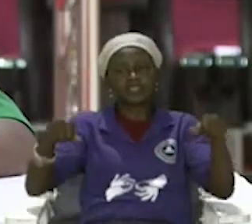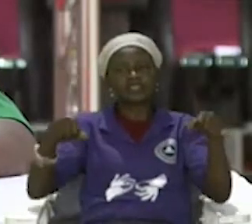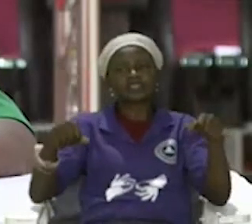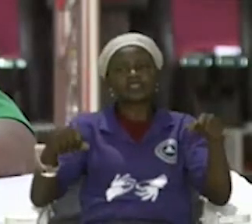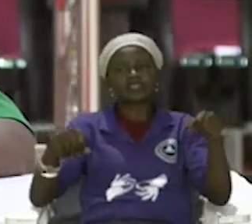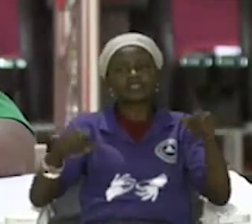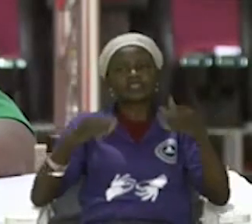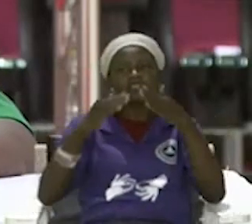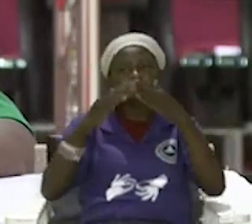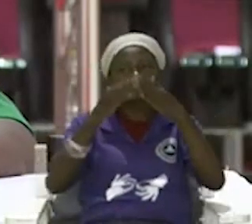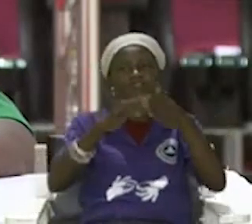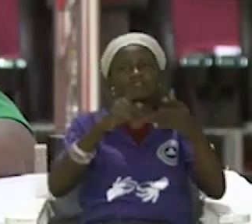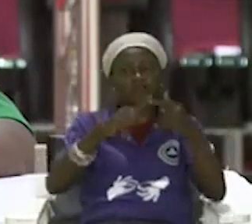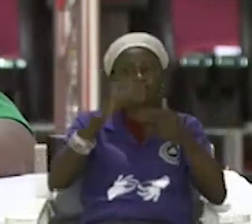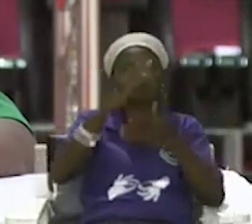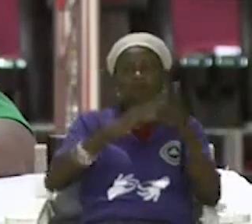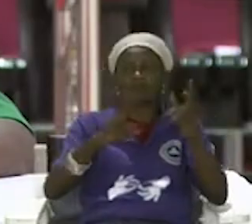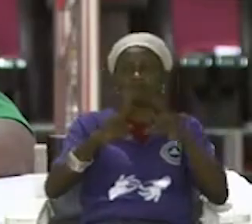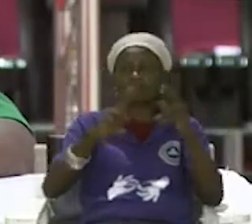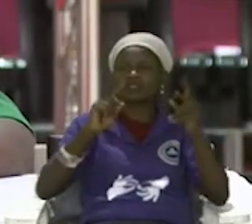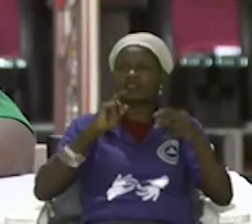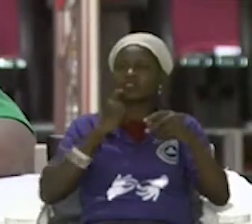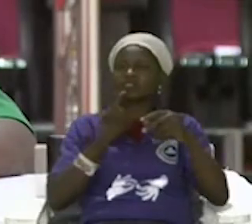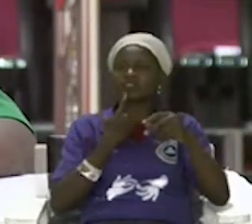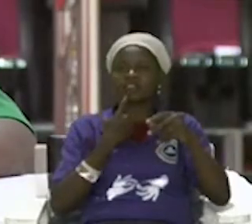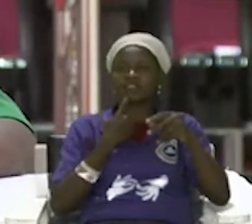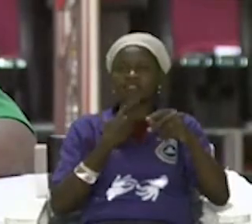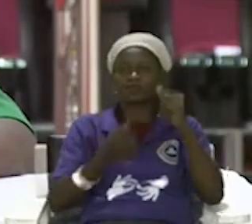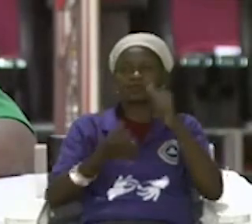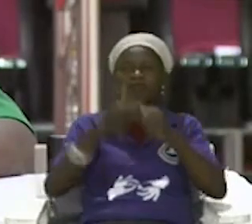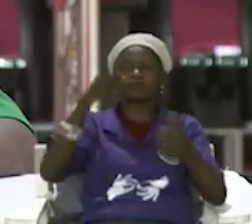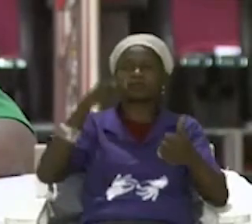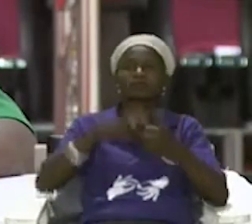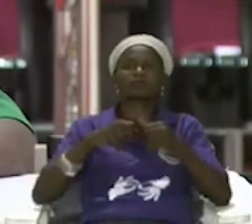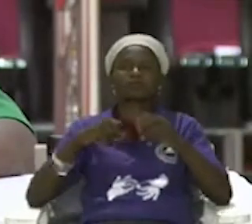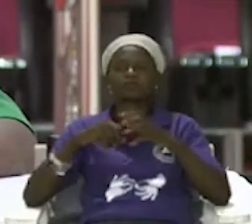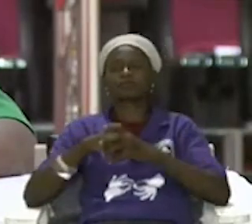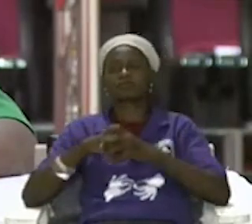It can lead to some very serious consequences.